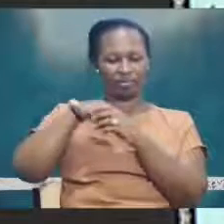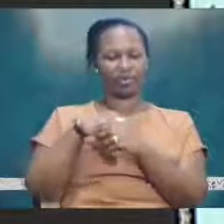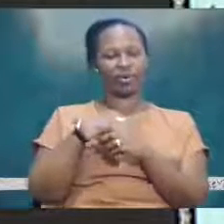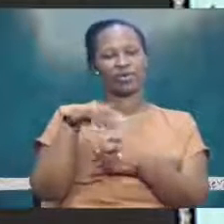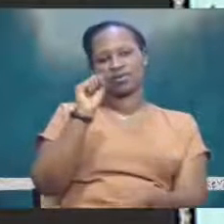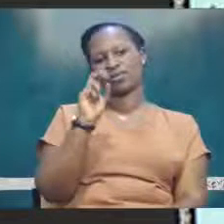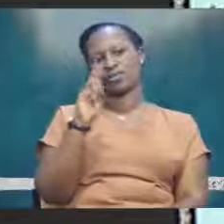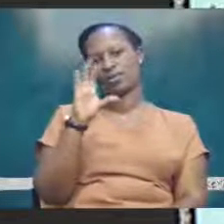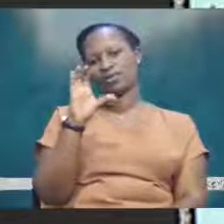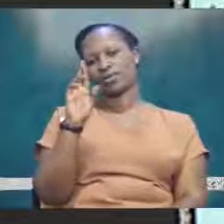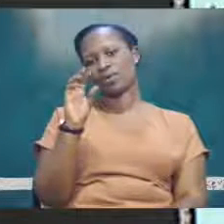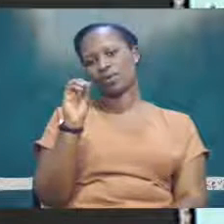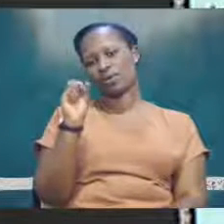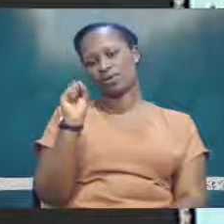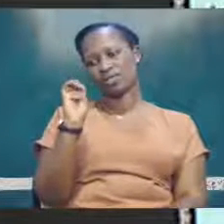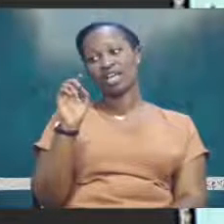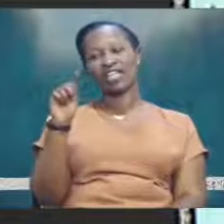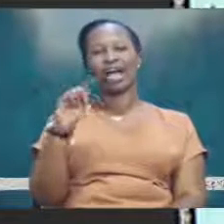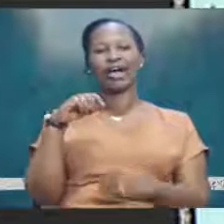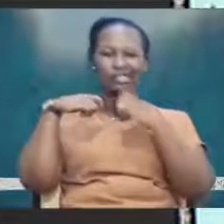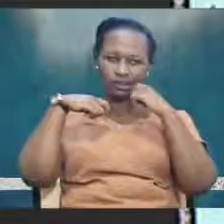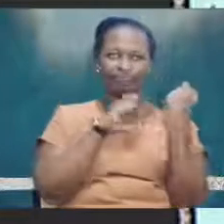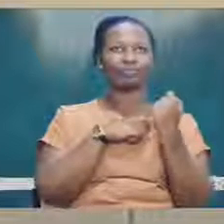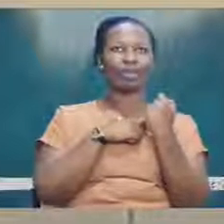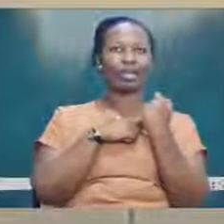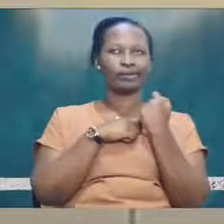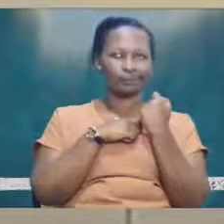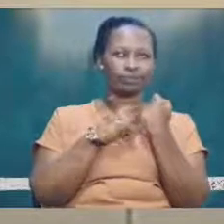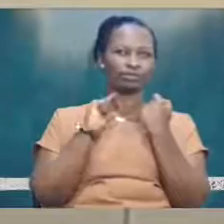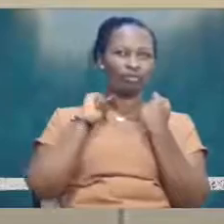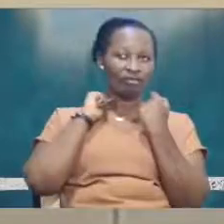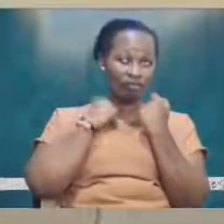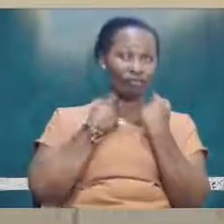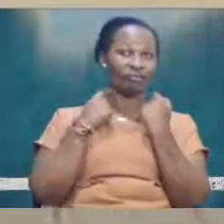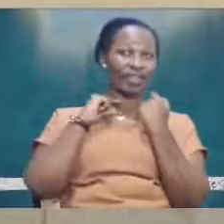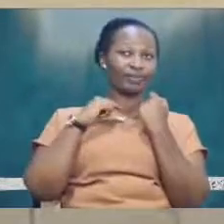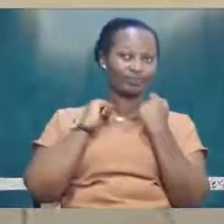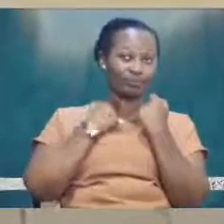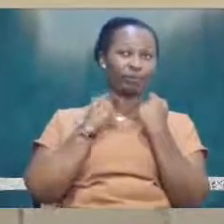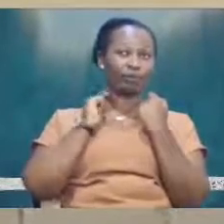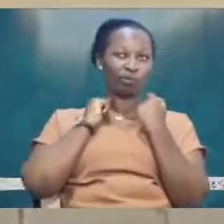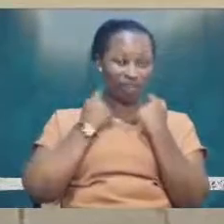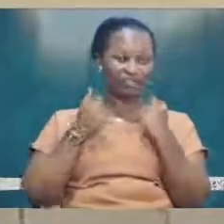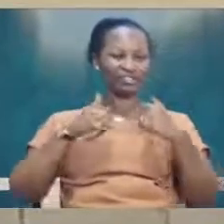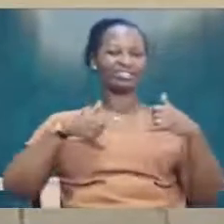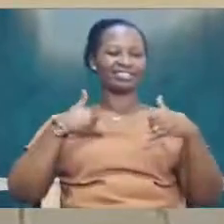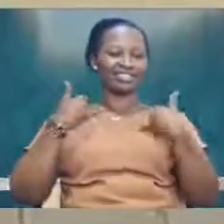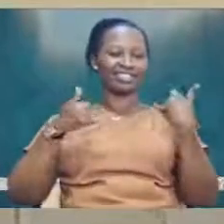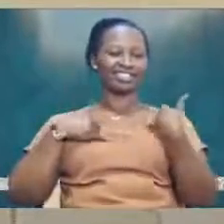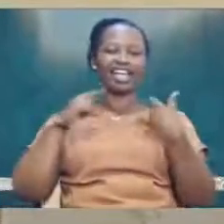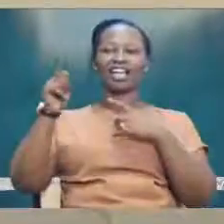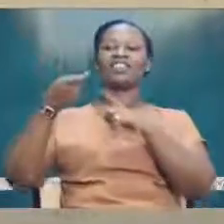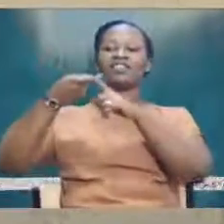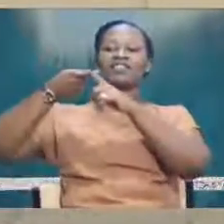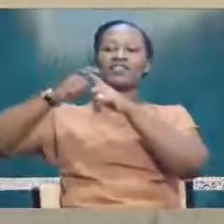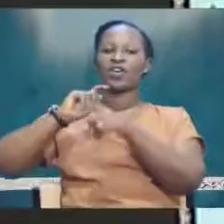find sucrose. That sweetness you hear, that sweetness you enjoy when you are eating sugarcane comes